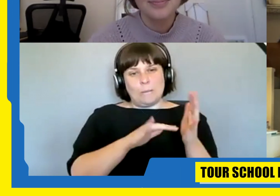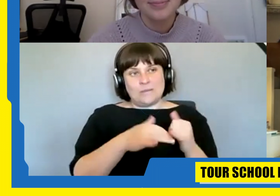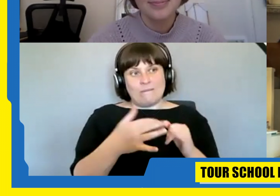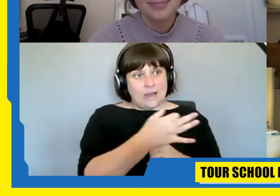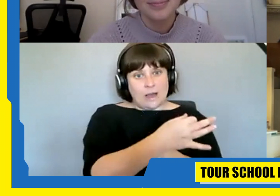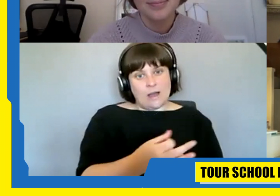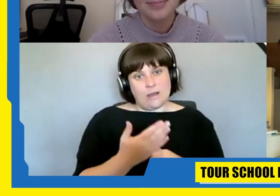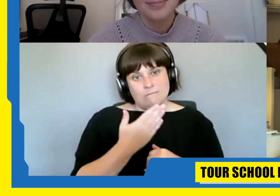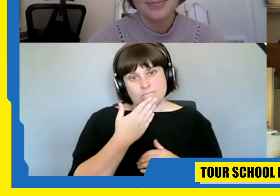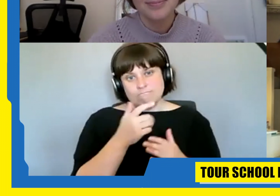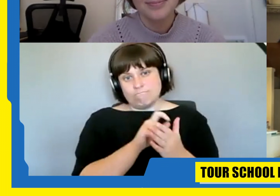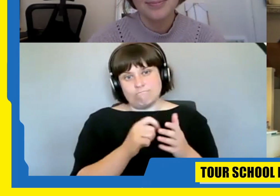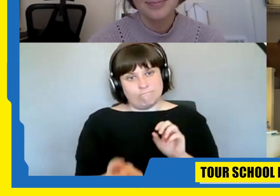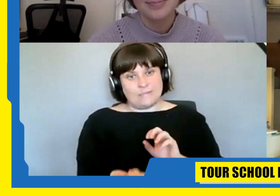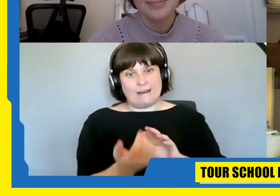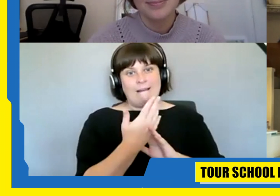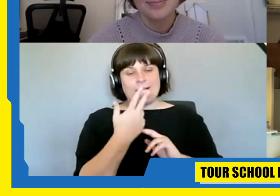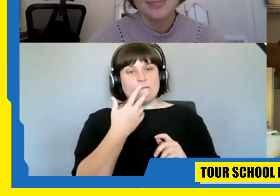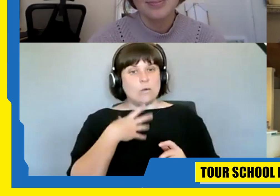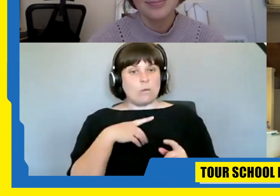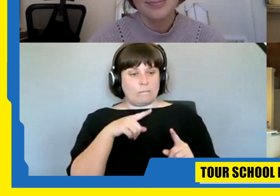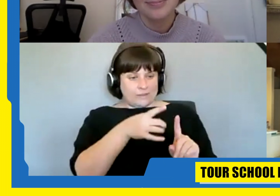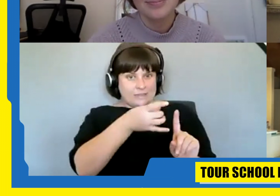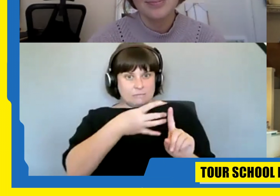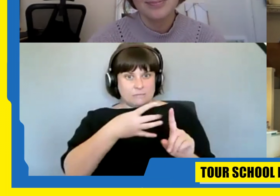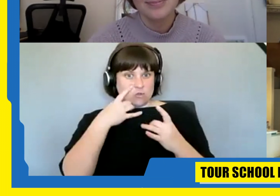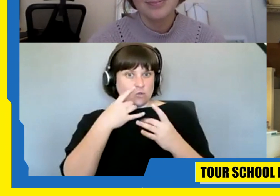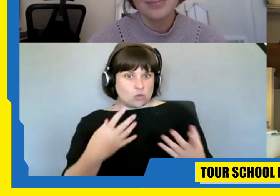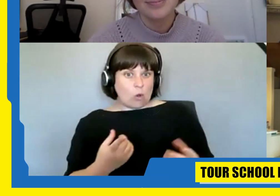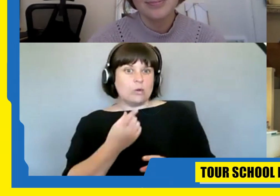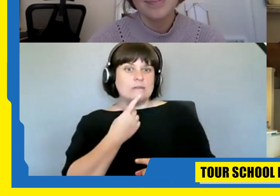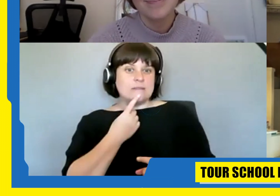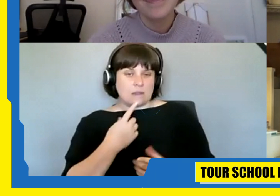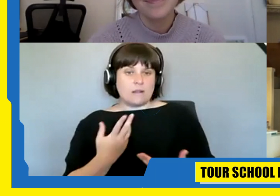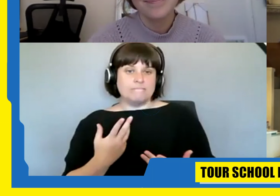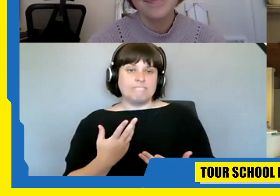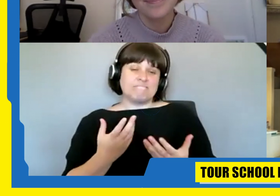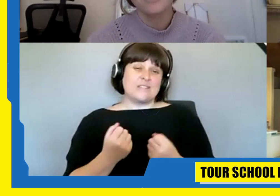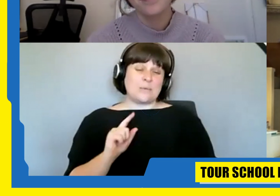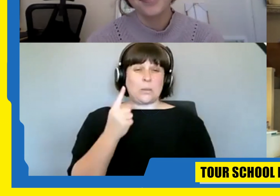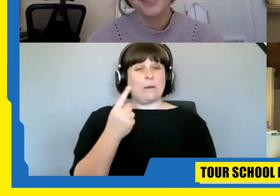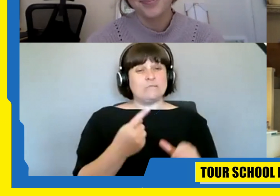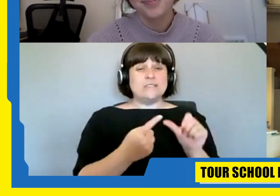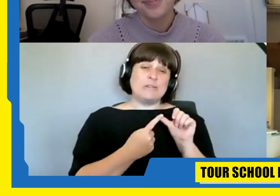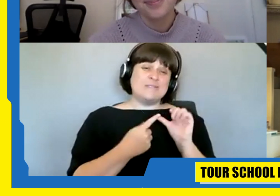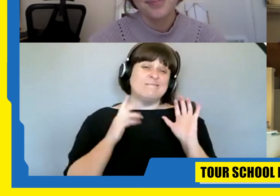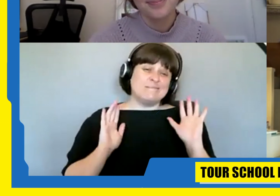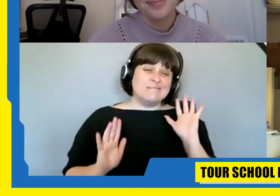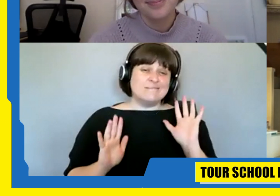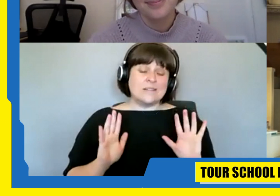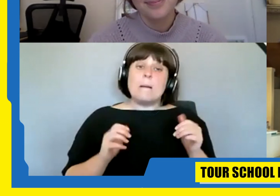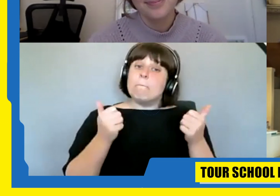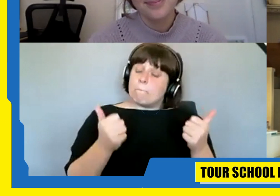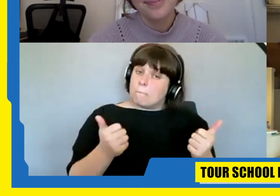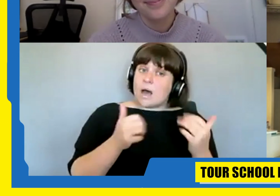felt that they wanted to see this particular style coming out. I got one response to that, but it was a really good,